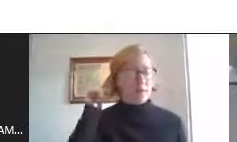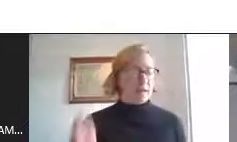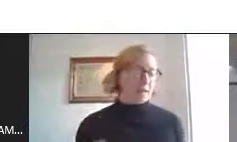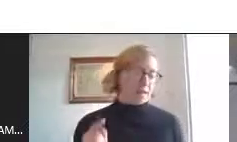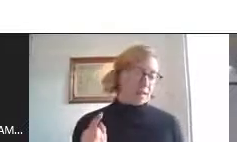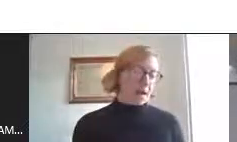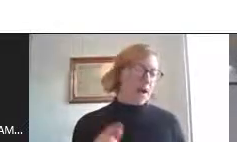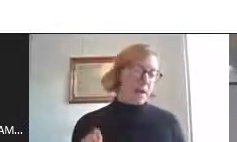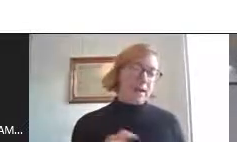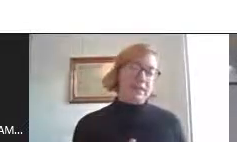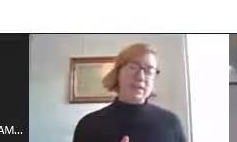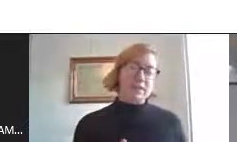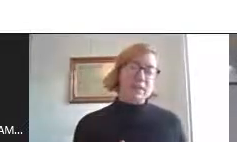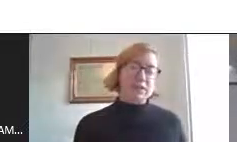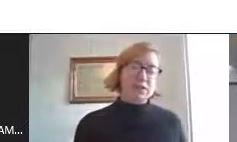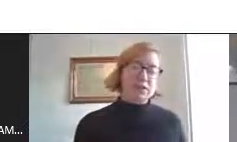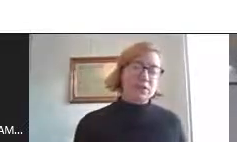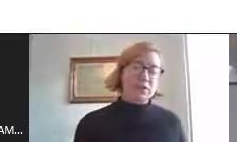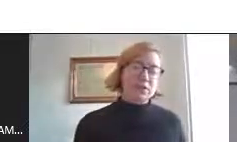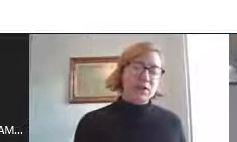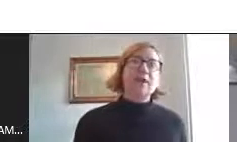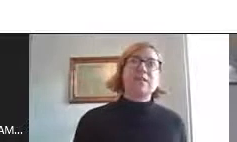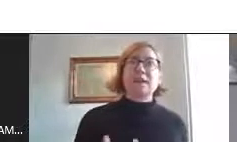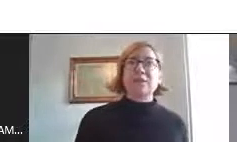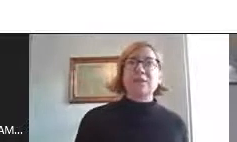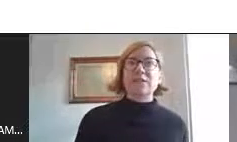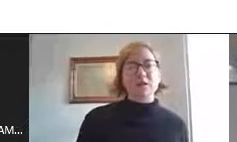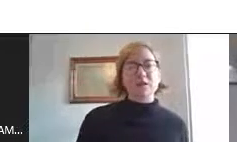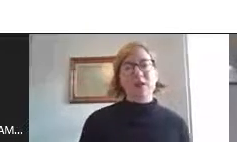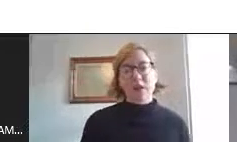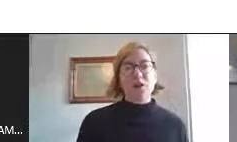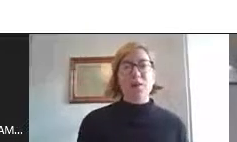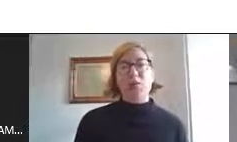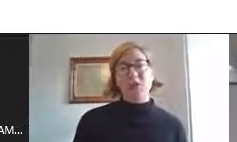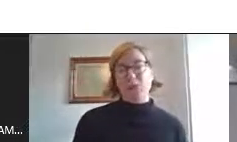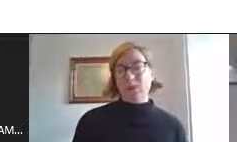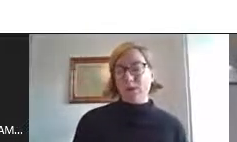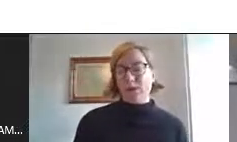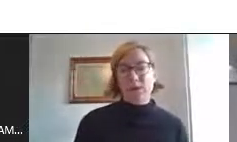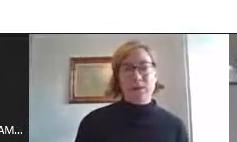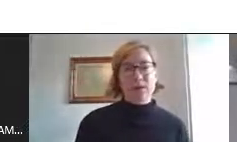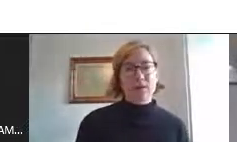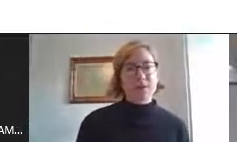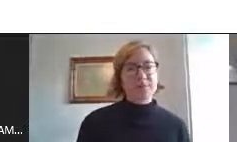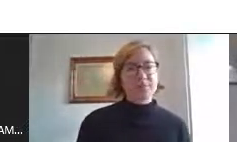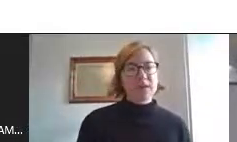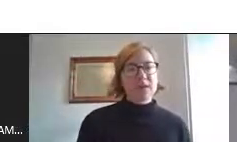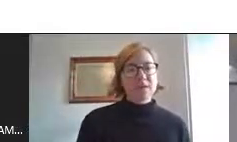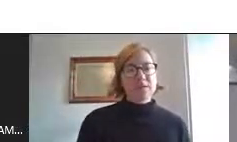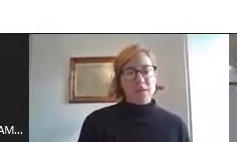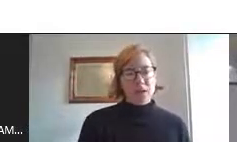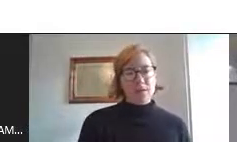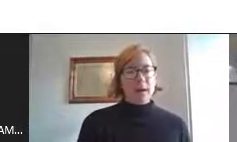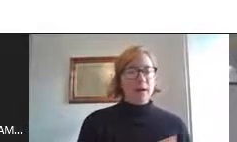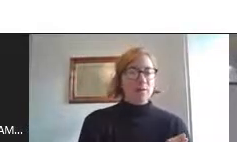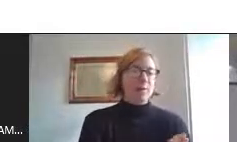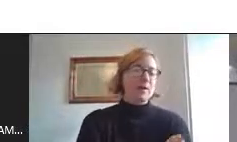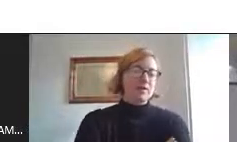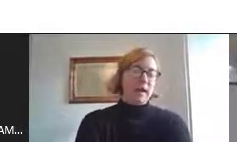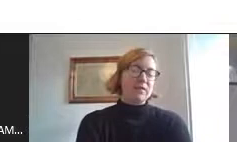But as we'll see, there's a higher incidence of selective mutism in the kind of cohorts that we worked with.